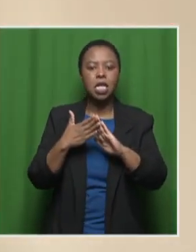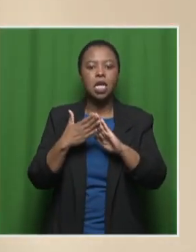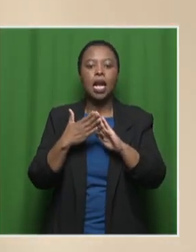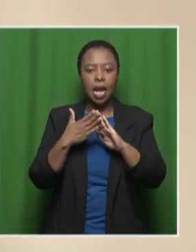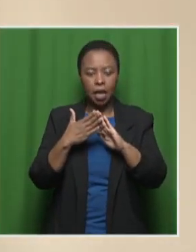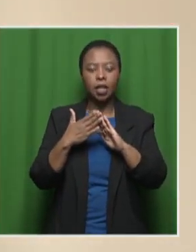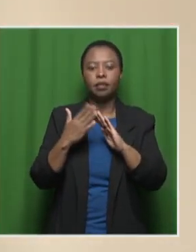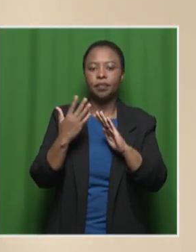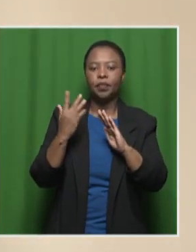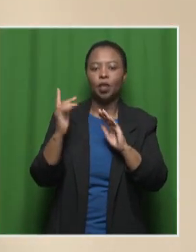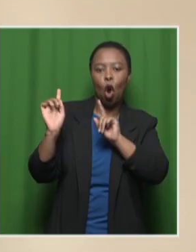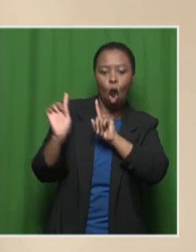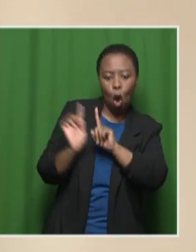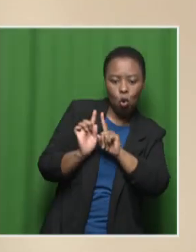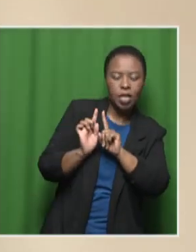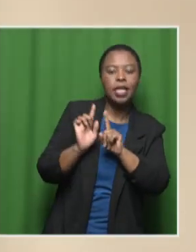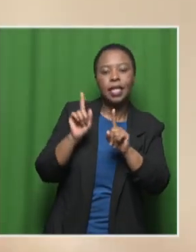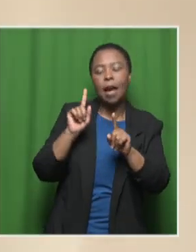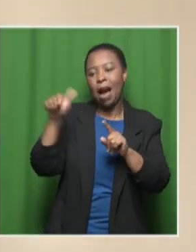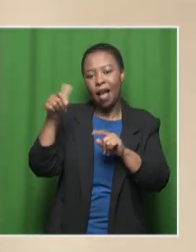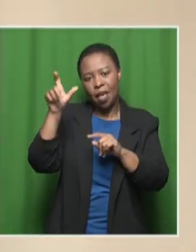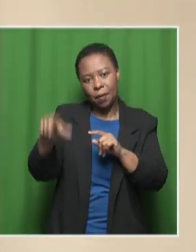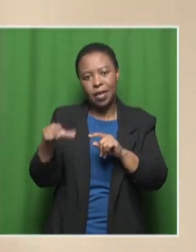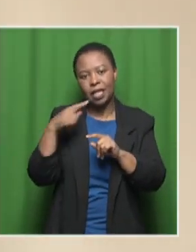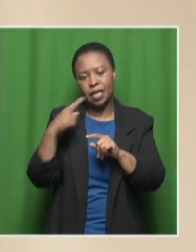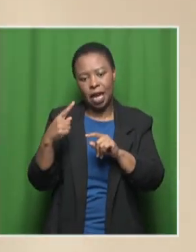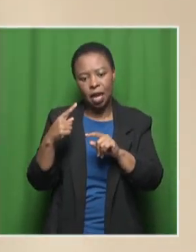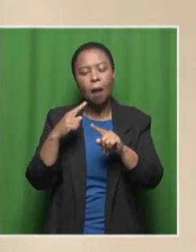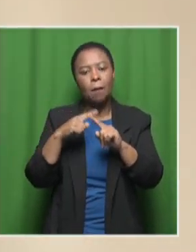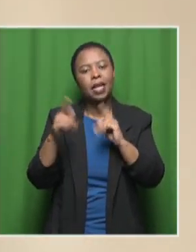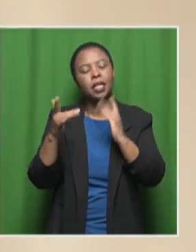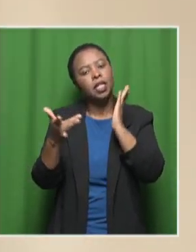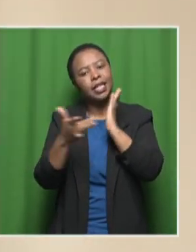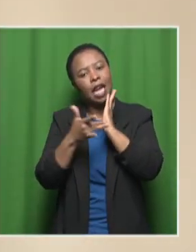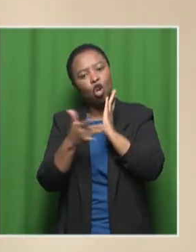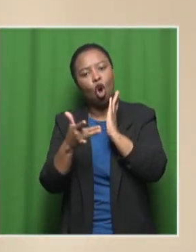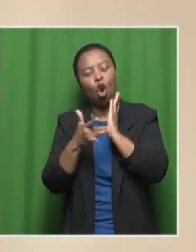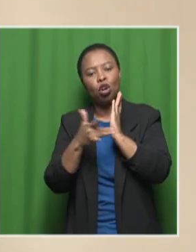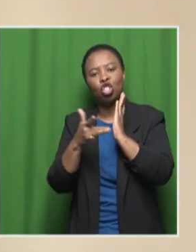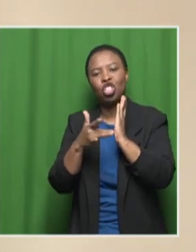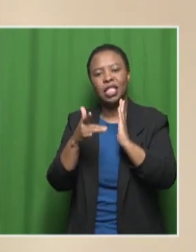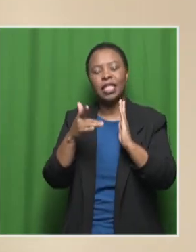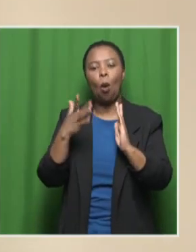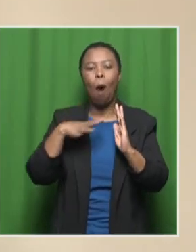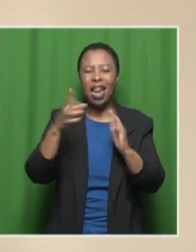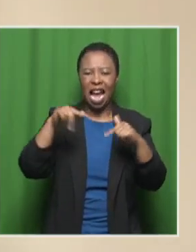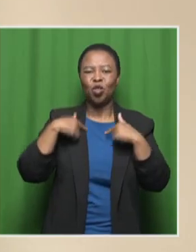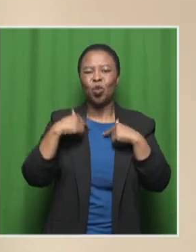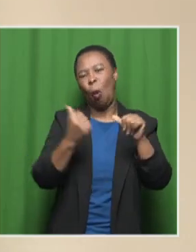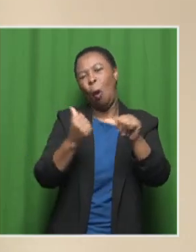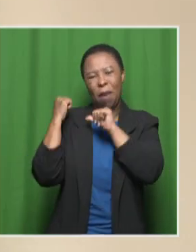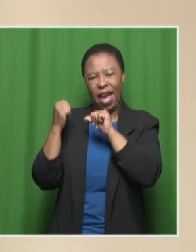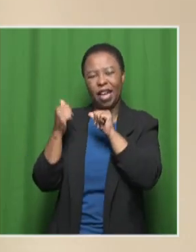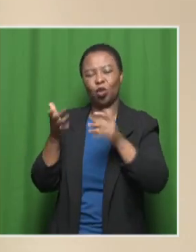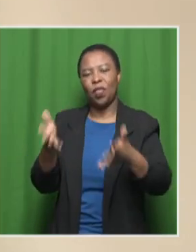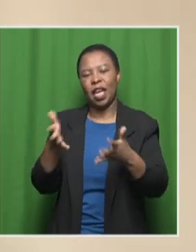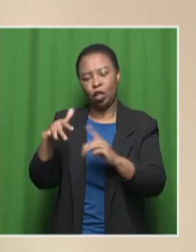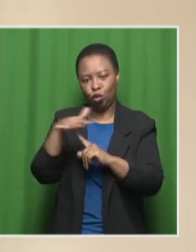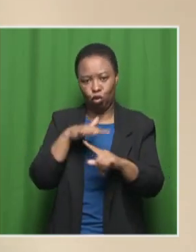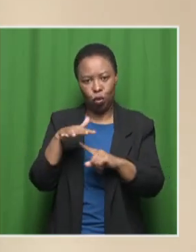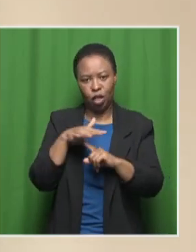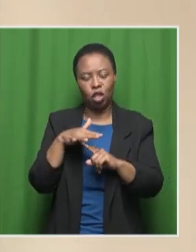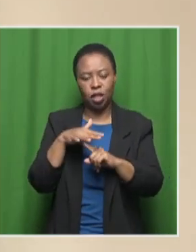as I heard somebody quote it the other day. And technology sort of paradoxically is actually allowing us to go back to that situation